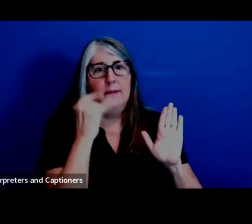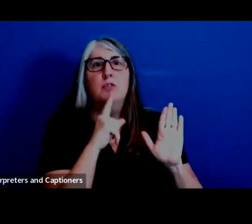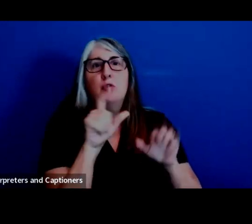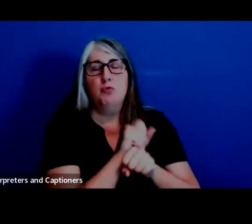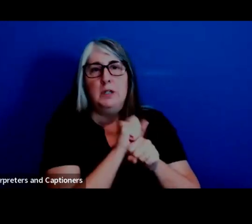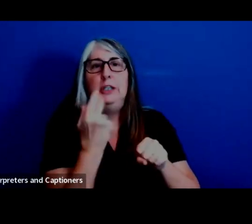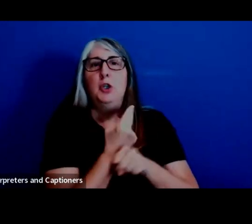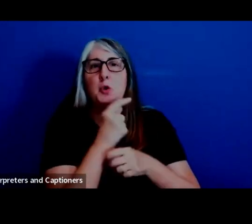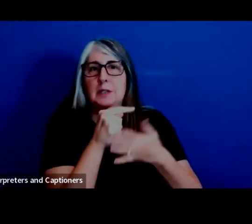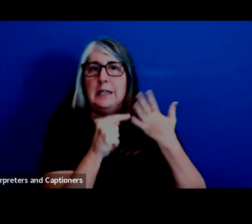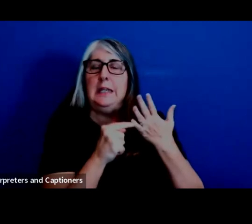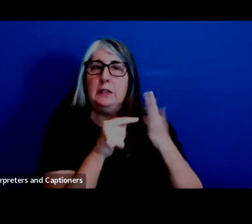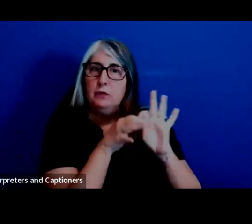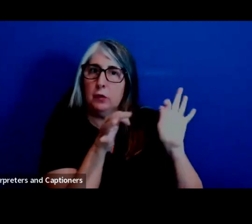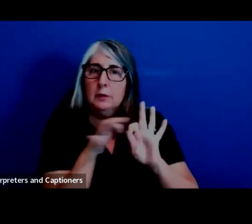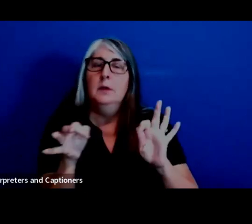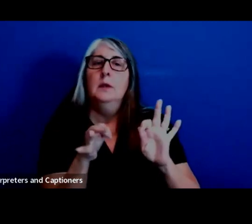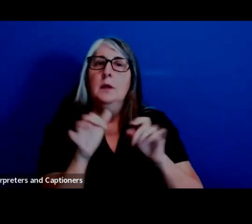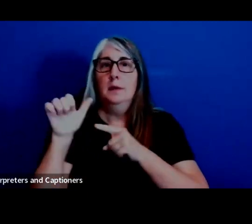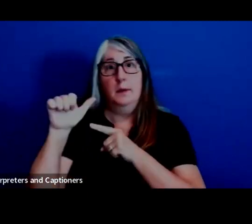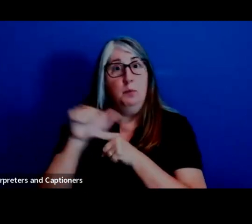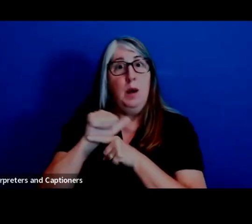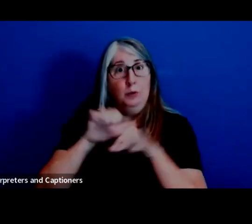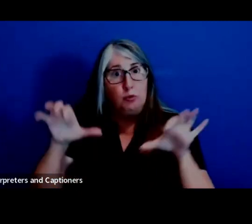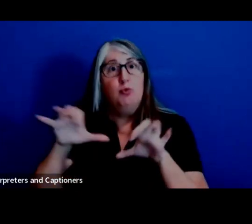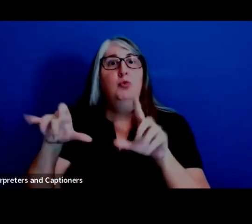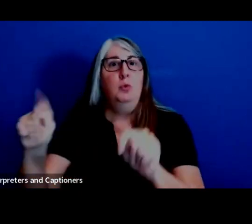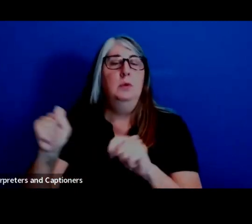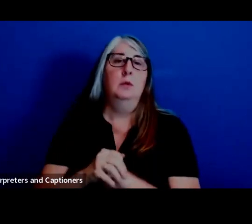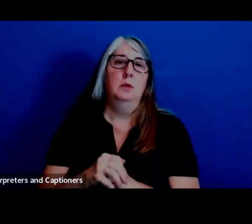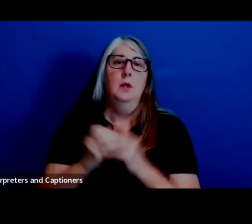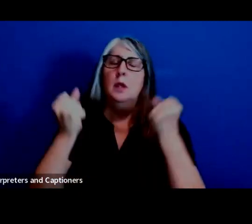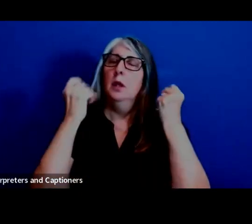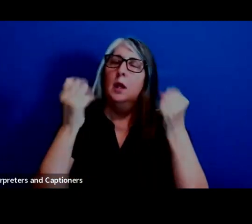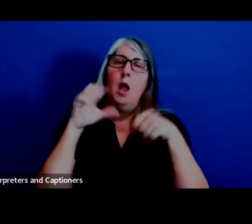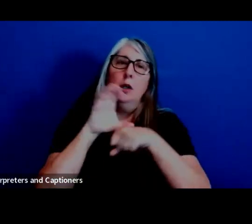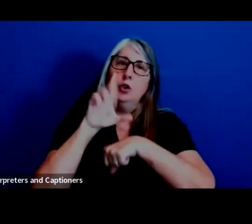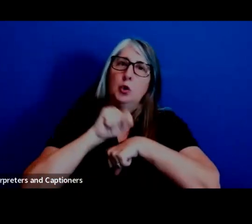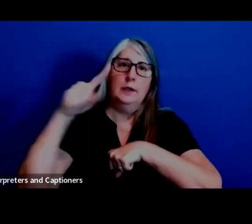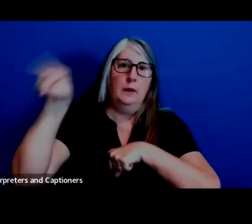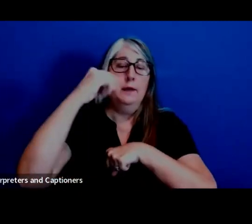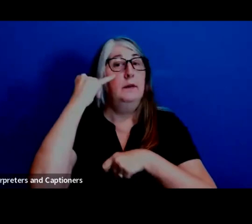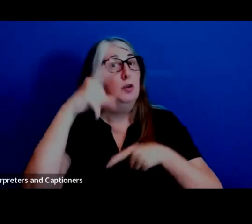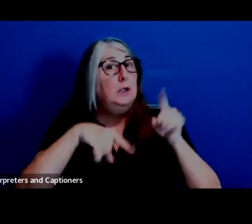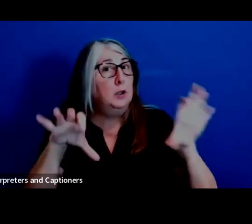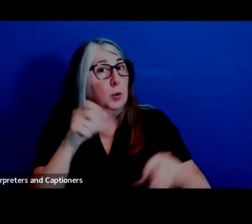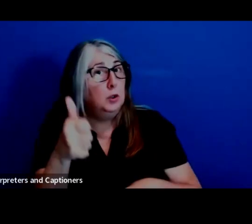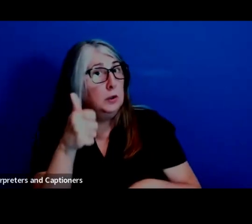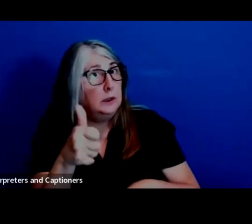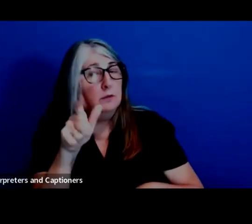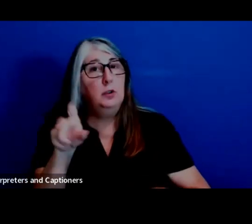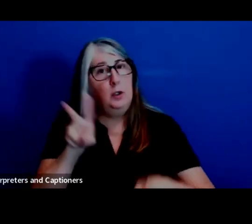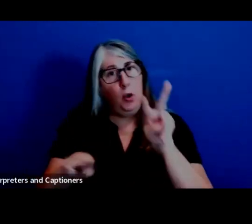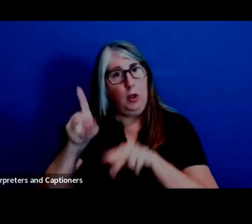use these kind of terms, practice what you preach. Like there's a lot of consultants out there. If you can't do it yourself, look at people